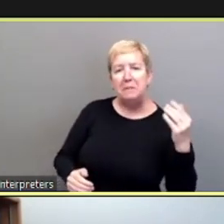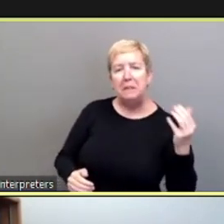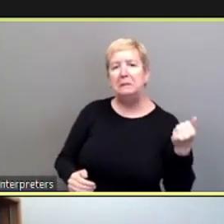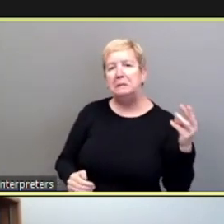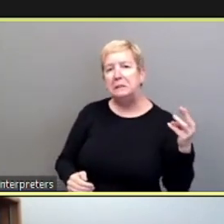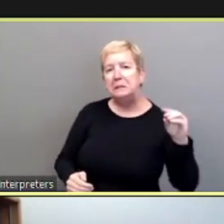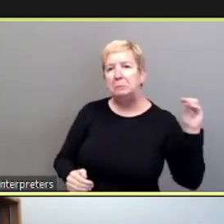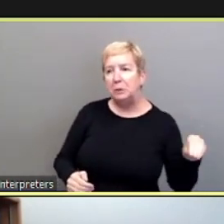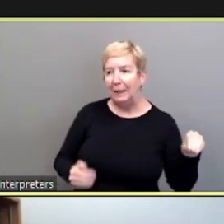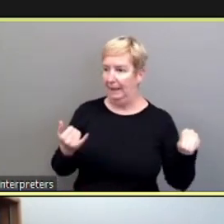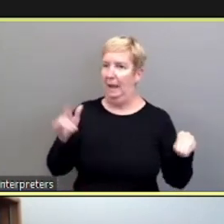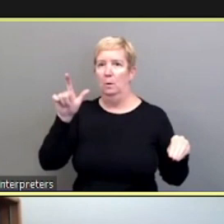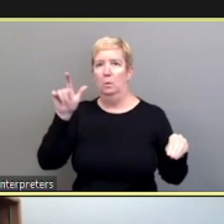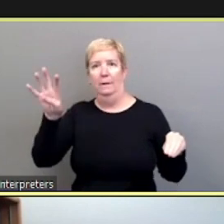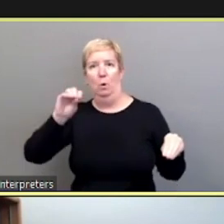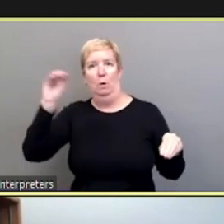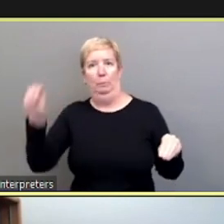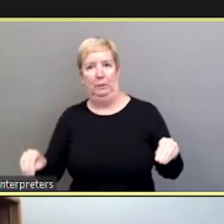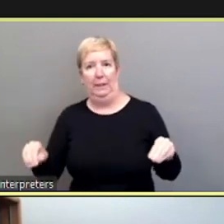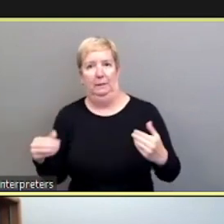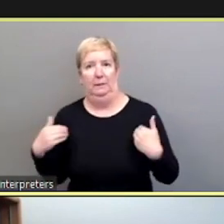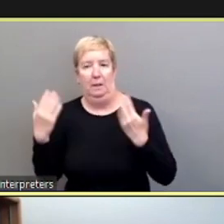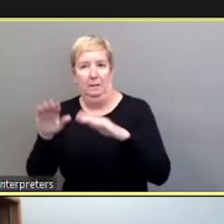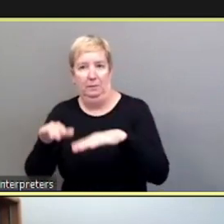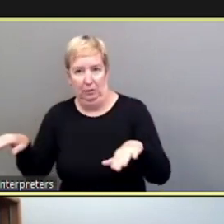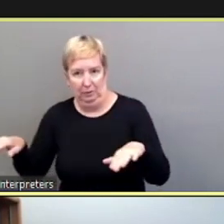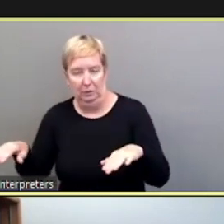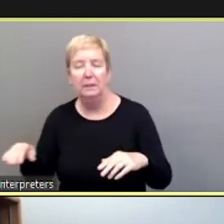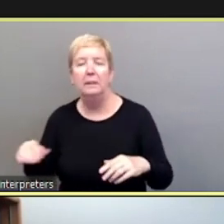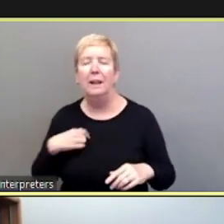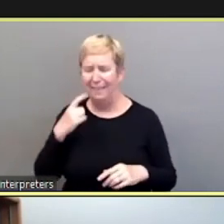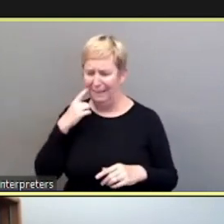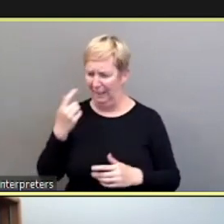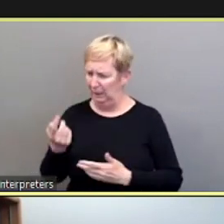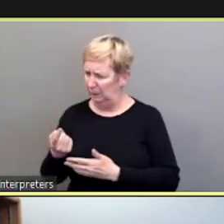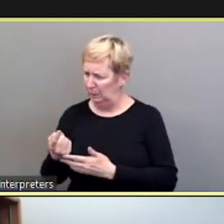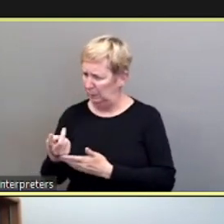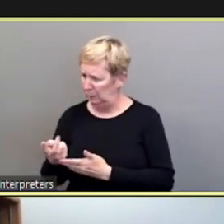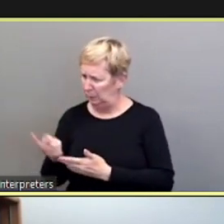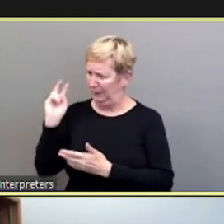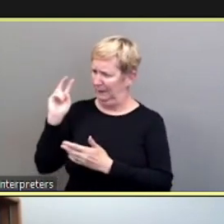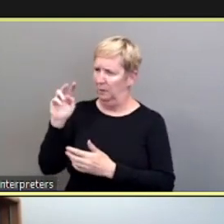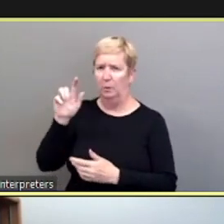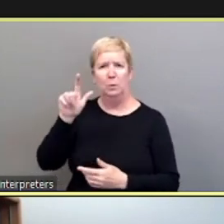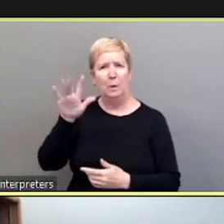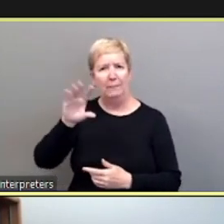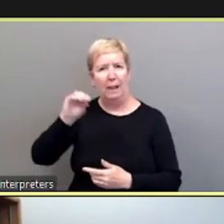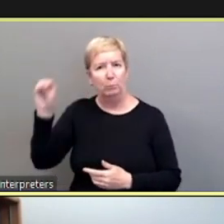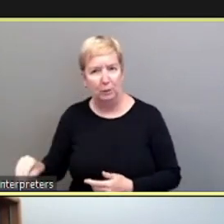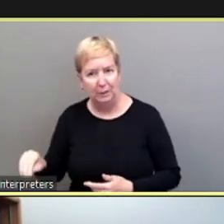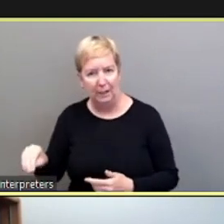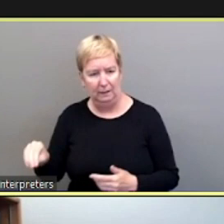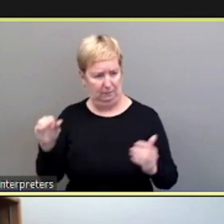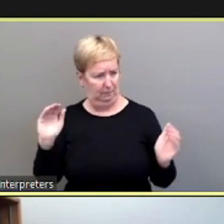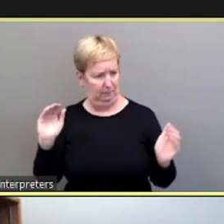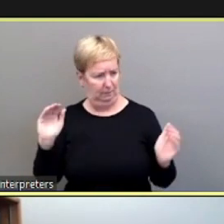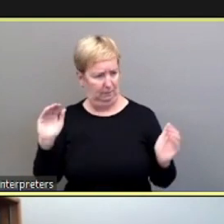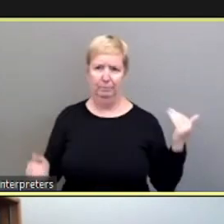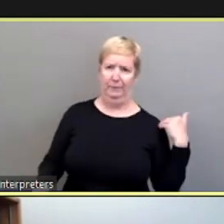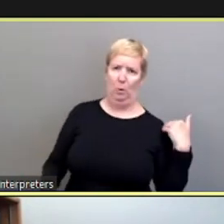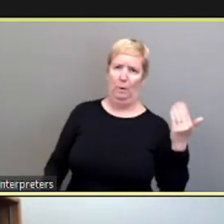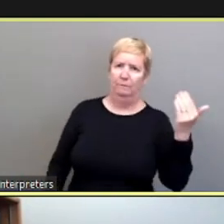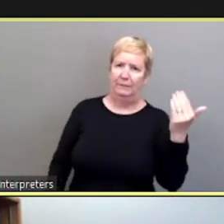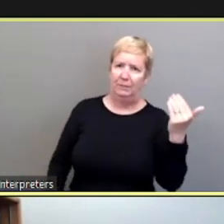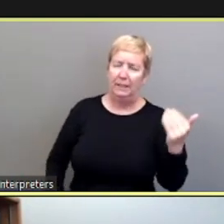this is 24%. And I believe the week before it might have been closer to 25% of our total case count.